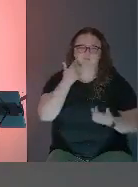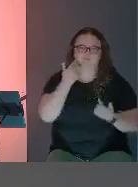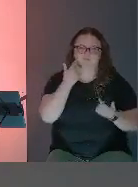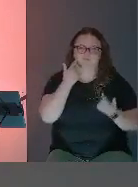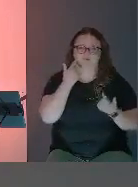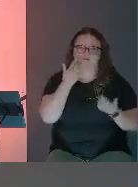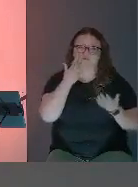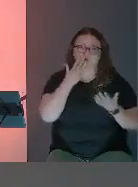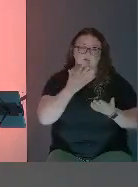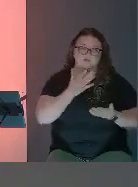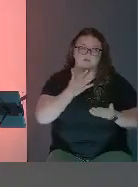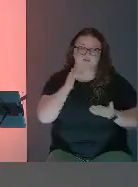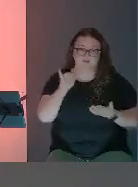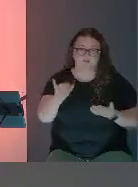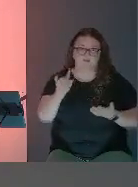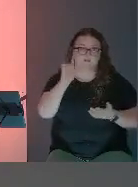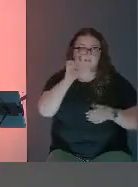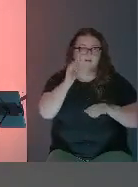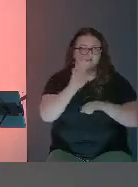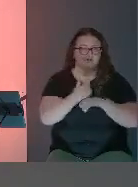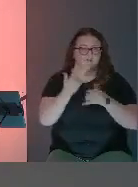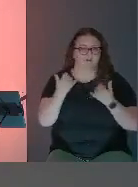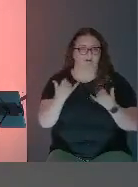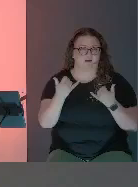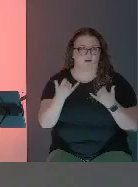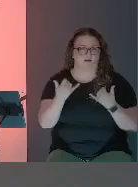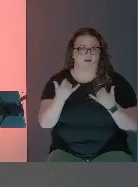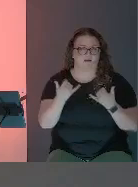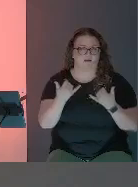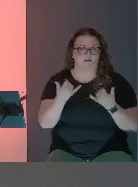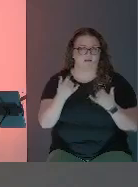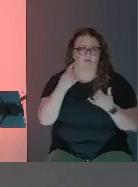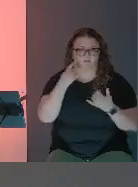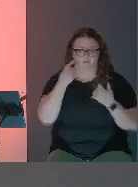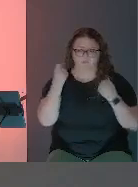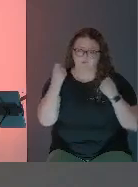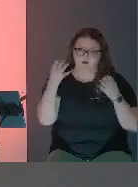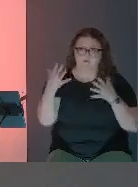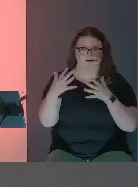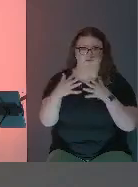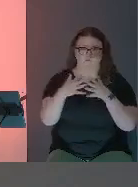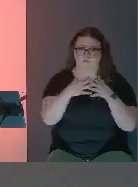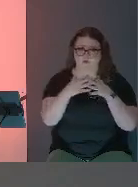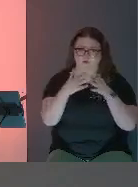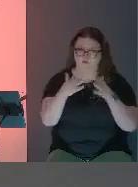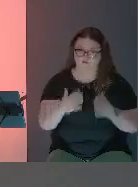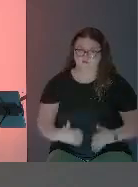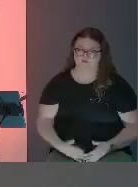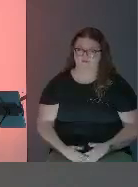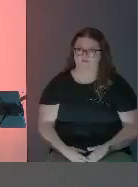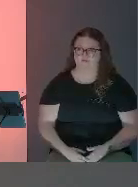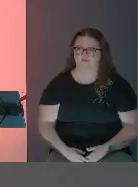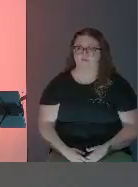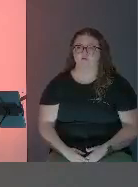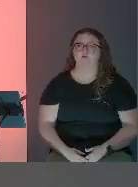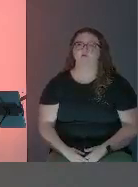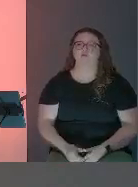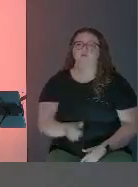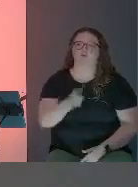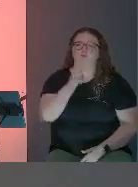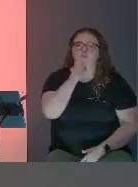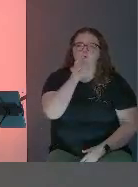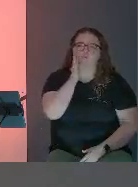Unfortunately, that's the mindset today with a lot and for a lot of Americans, isn't it? You know who's going to see you through this